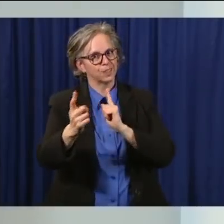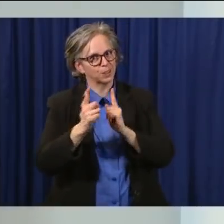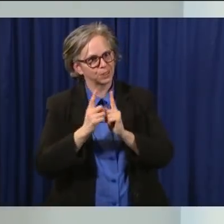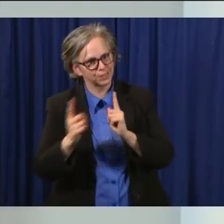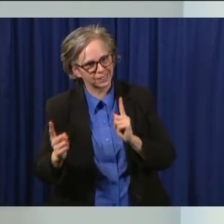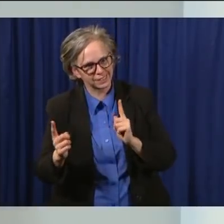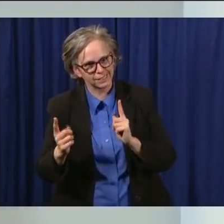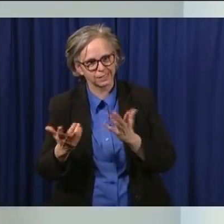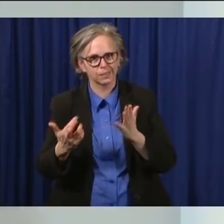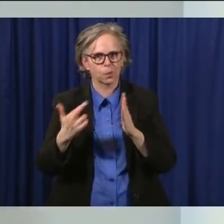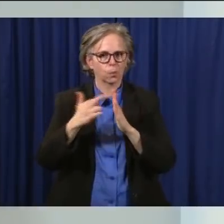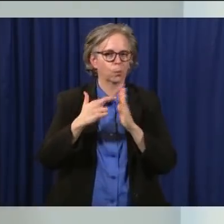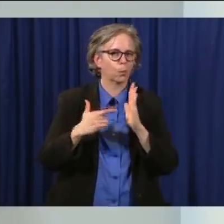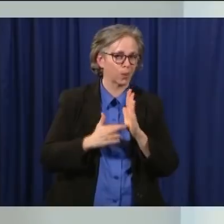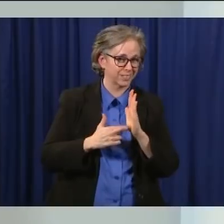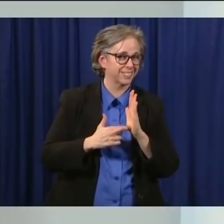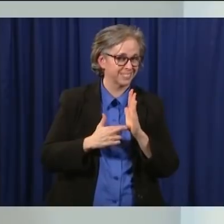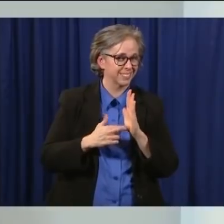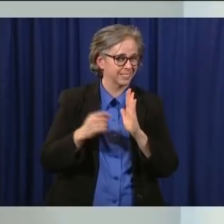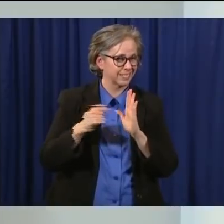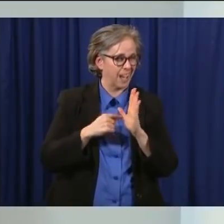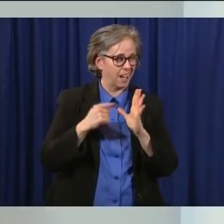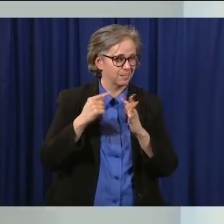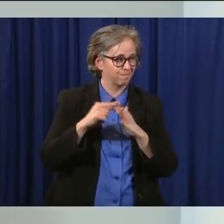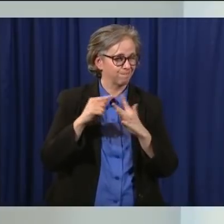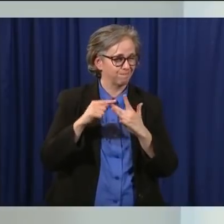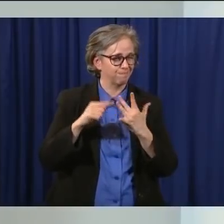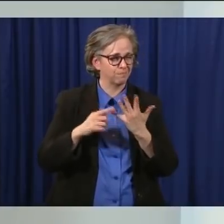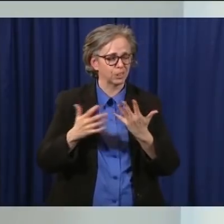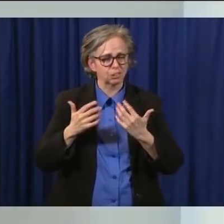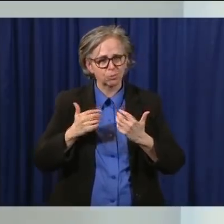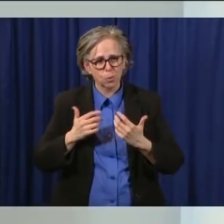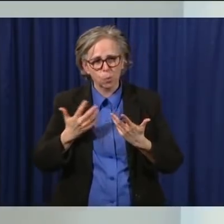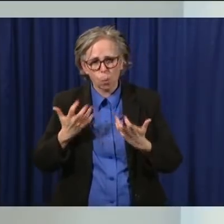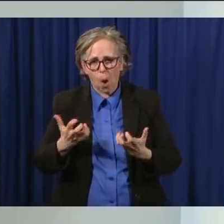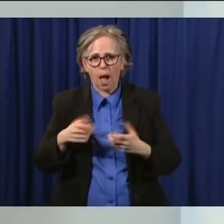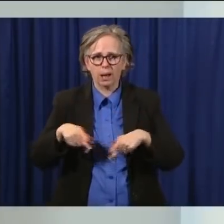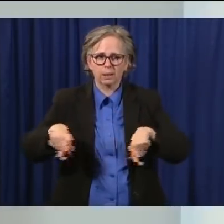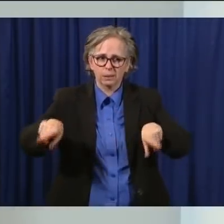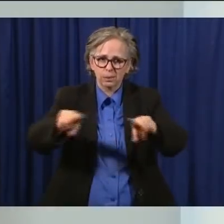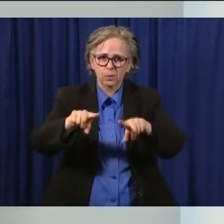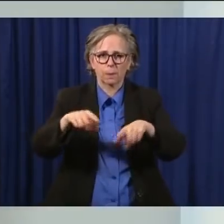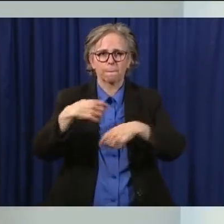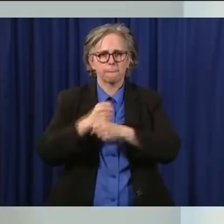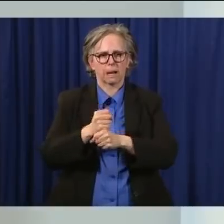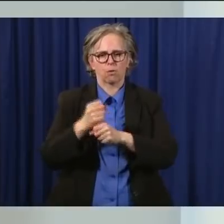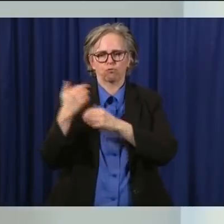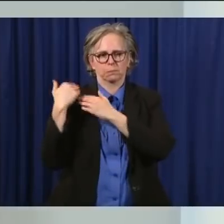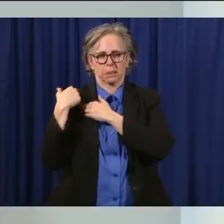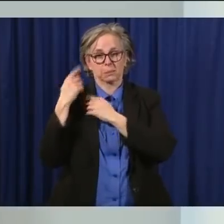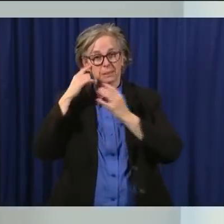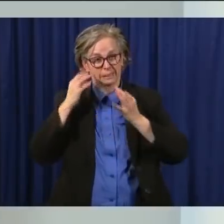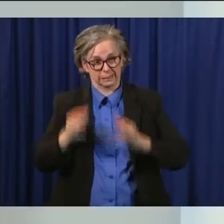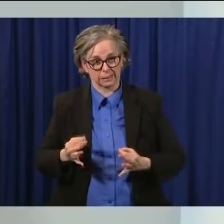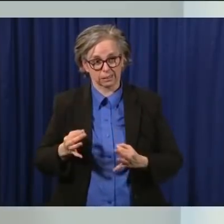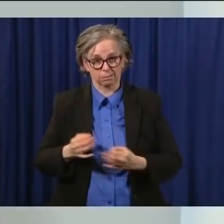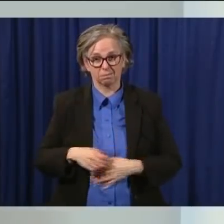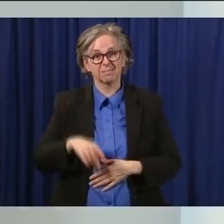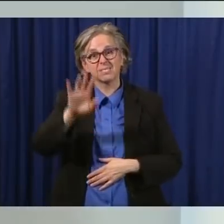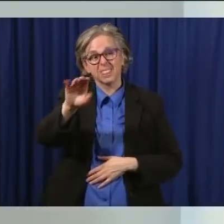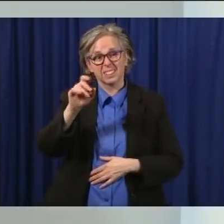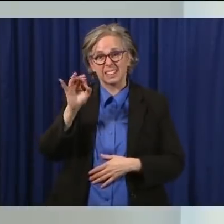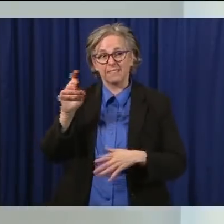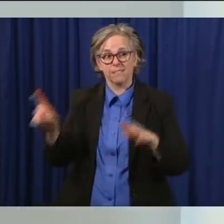the circumstances where we're trying to operate healthily. And if we do that, then we'll get through this. We'll slow the spread. We won't